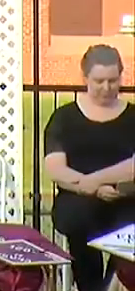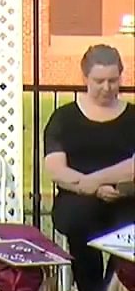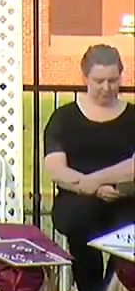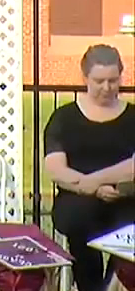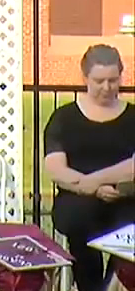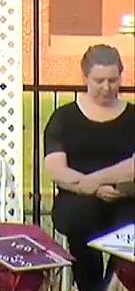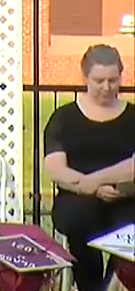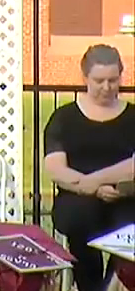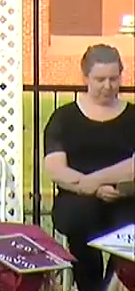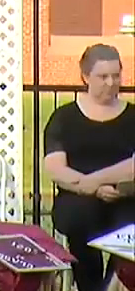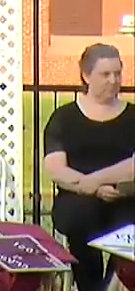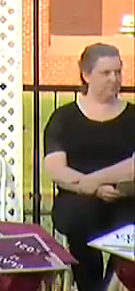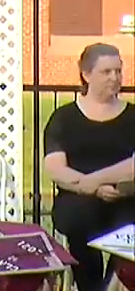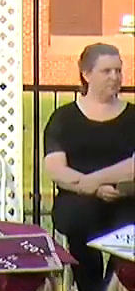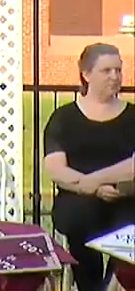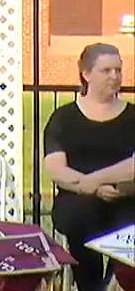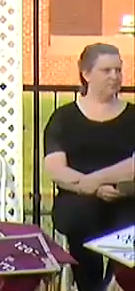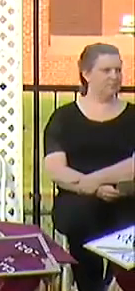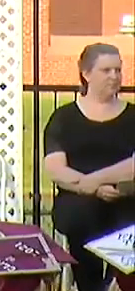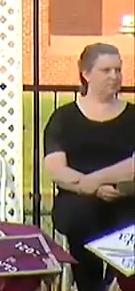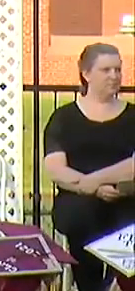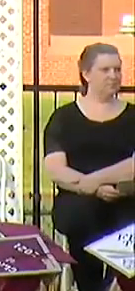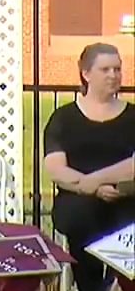Cody Brooks Sprofke.